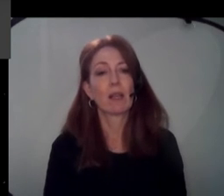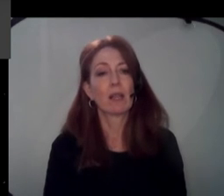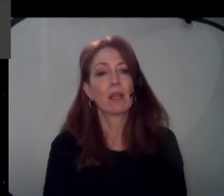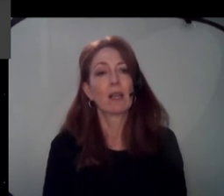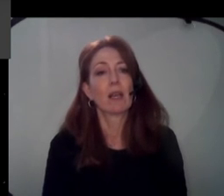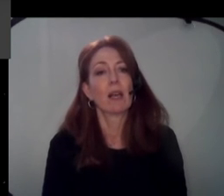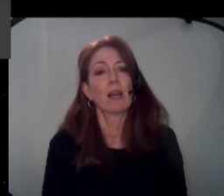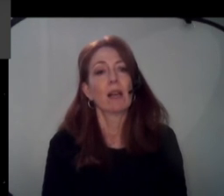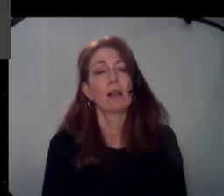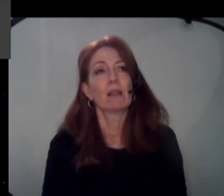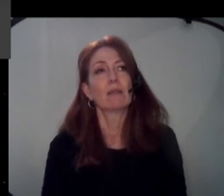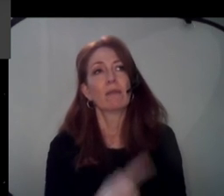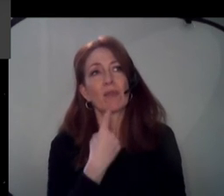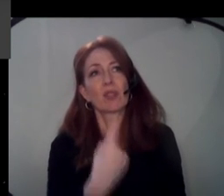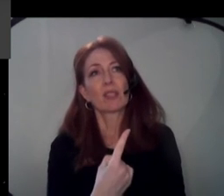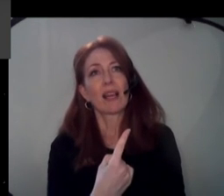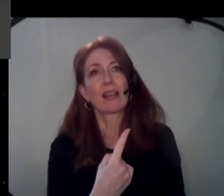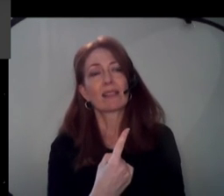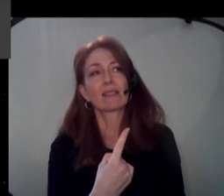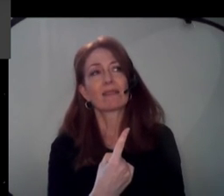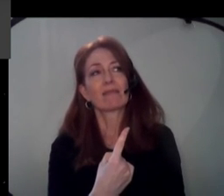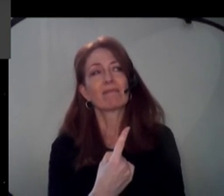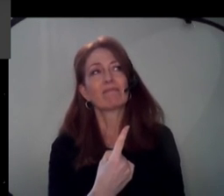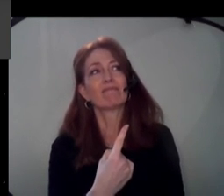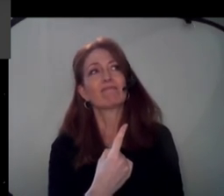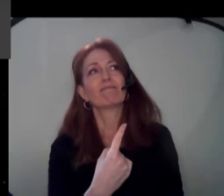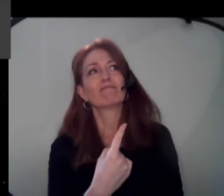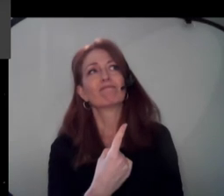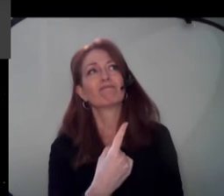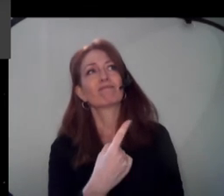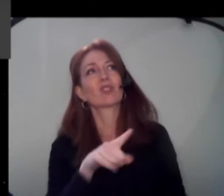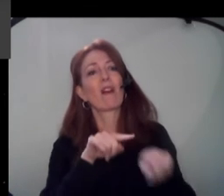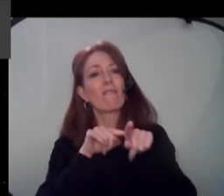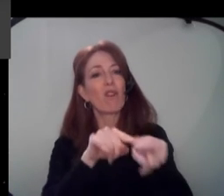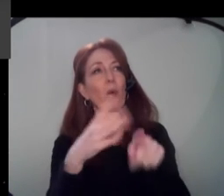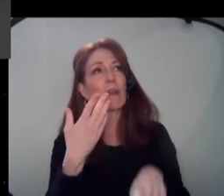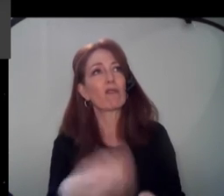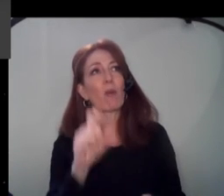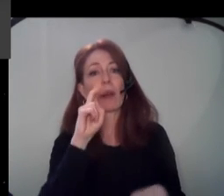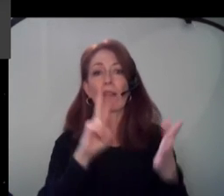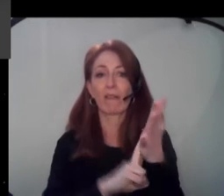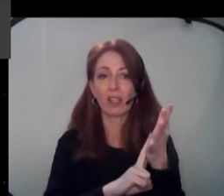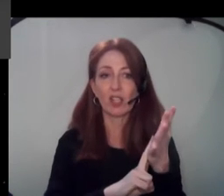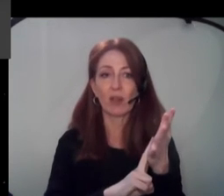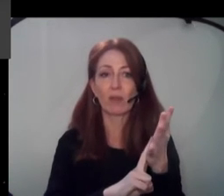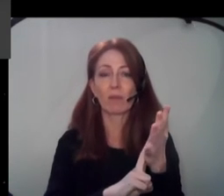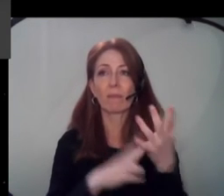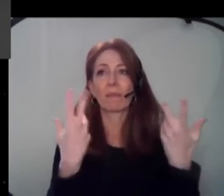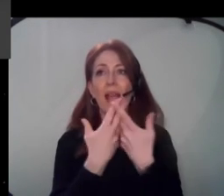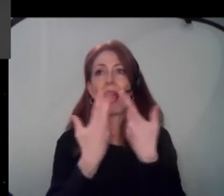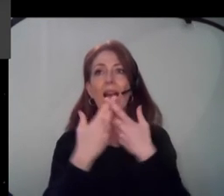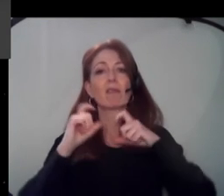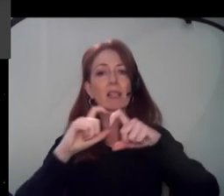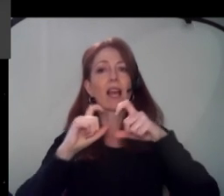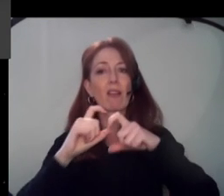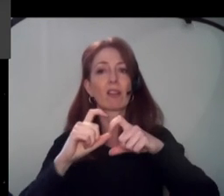maybe picking up the baton from Caravaggio already. What's your kind of feeling about how things have evolved, her legacy? Well,